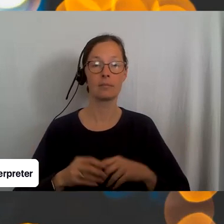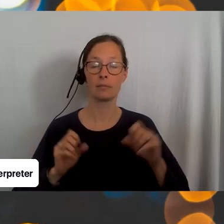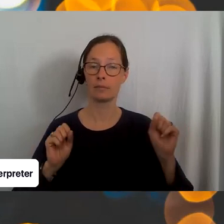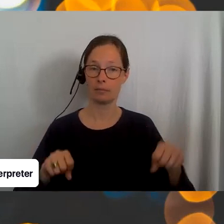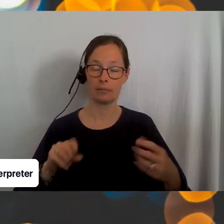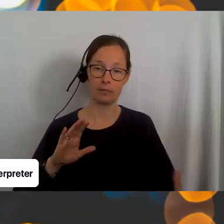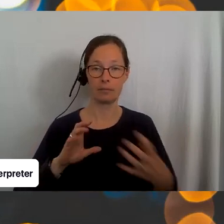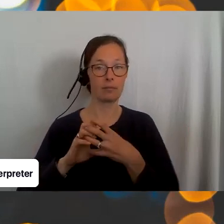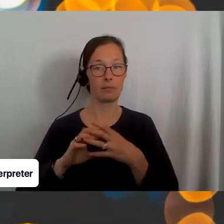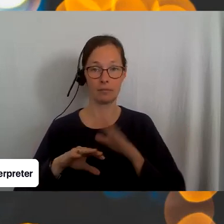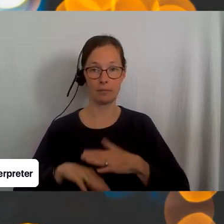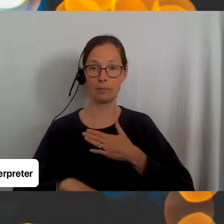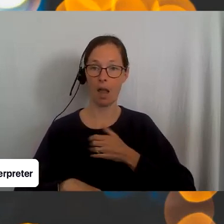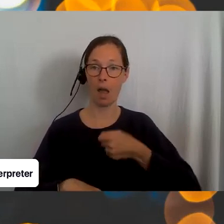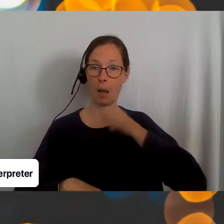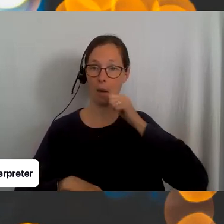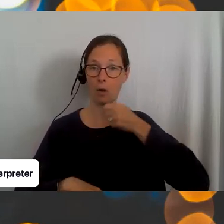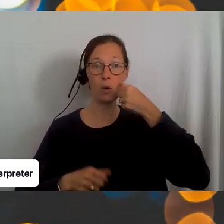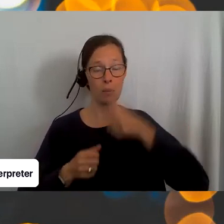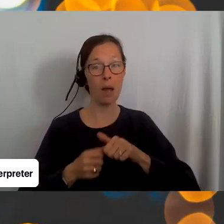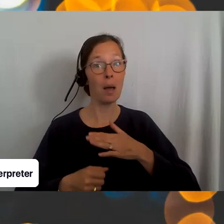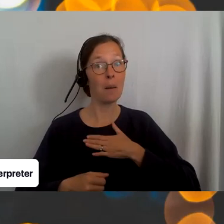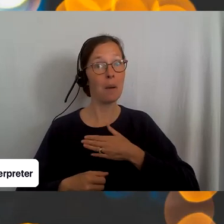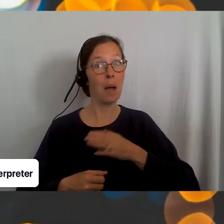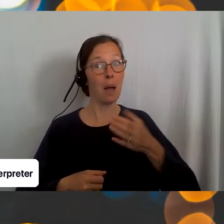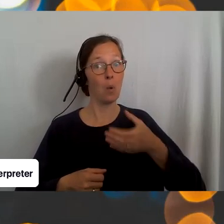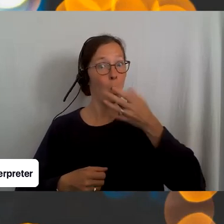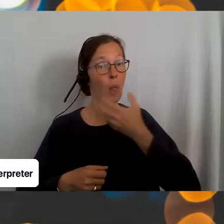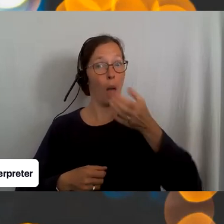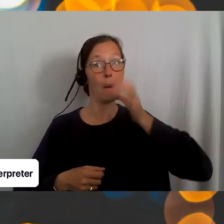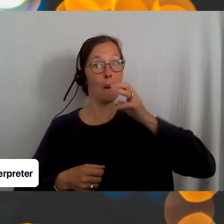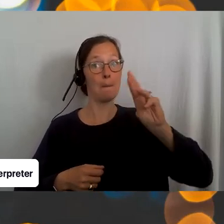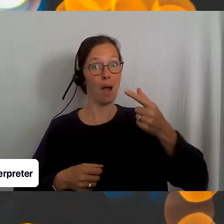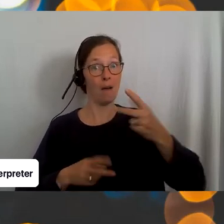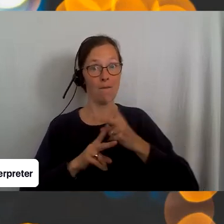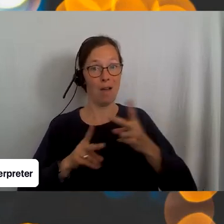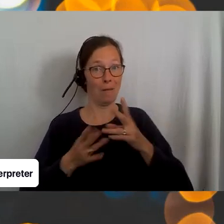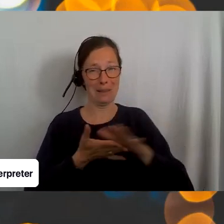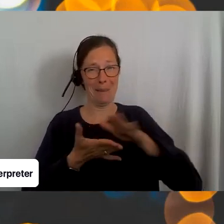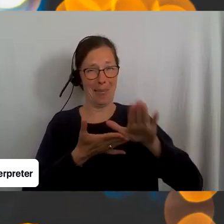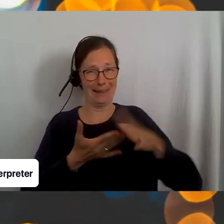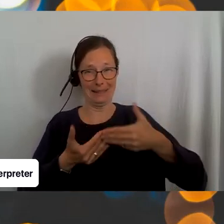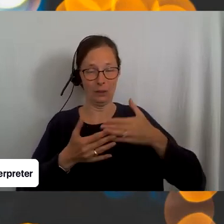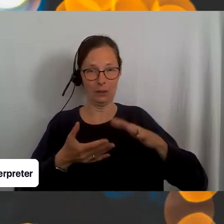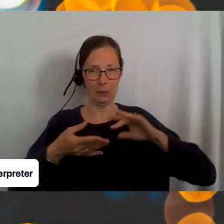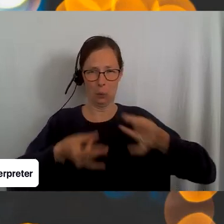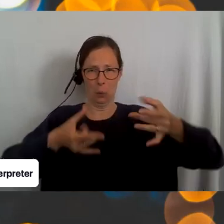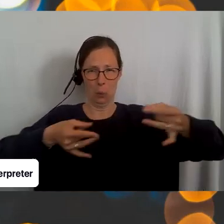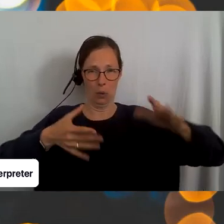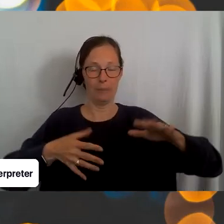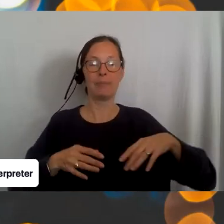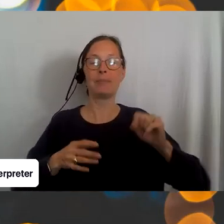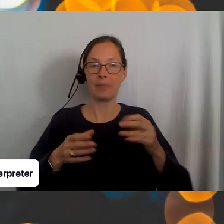mug. Remember, the mug's very slippery when this is on there, so be careful. So I just tuck those ends underneath, bring the